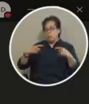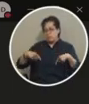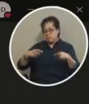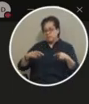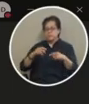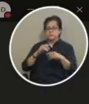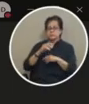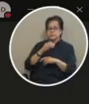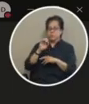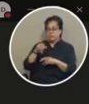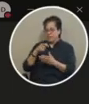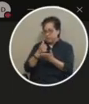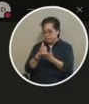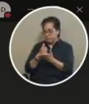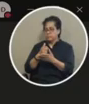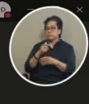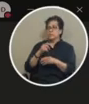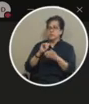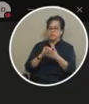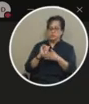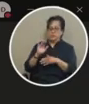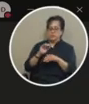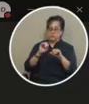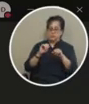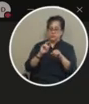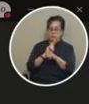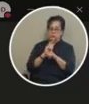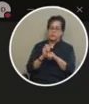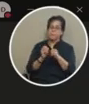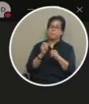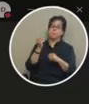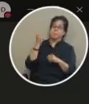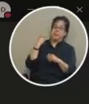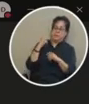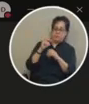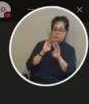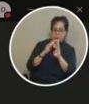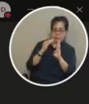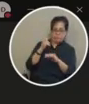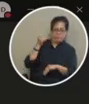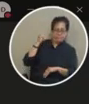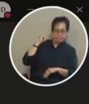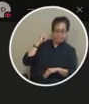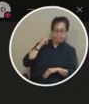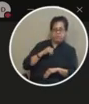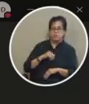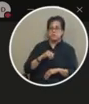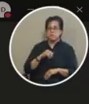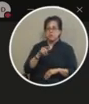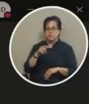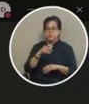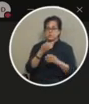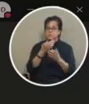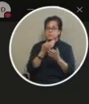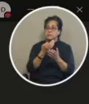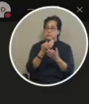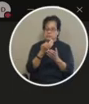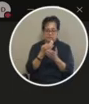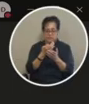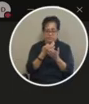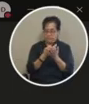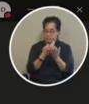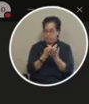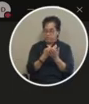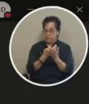wheelchairs or need assistance, that they can enter through the back. So the funding that is available in the CARES